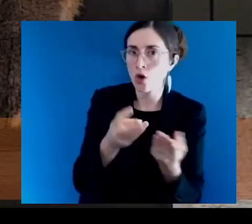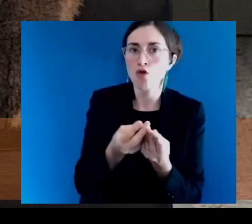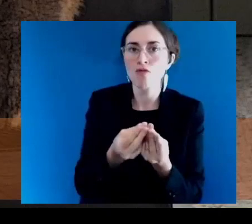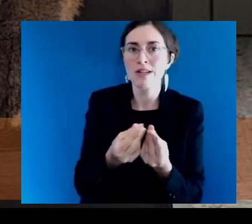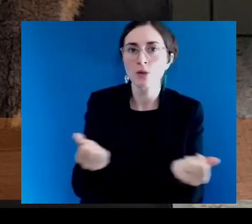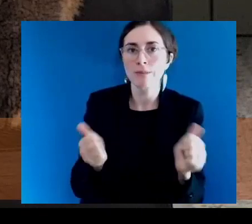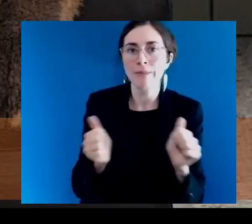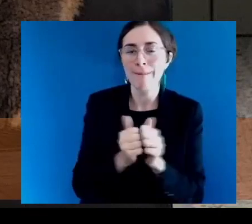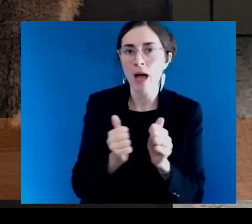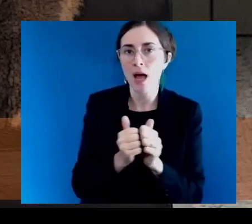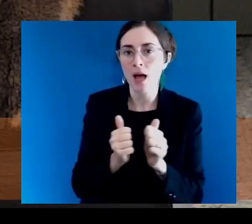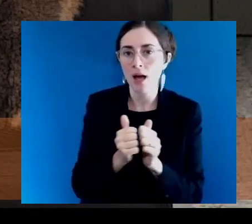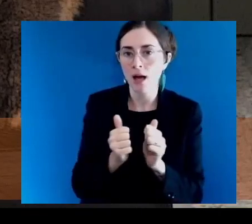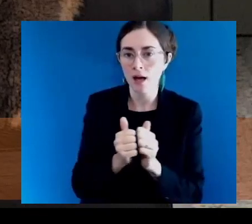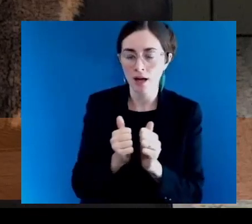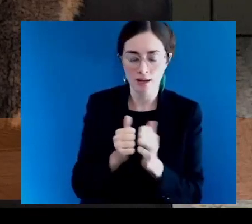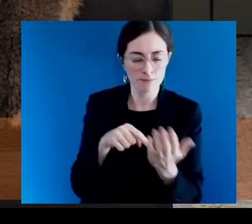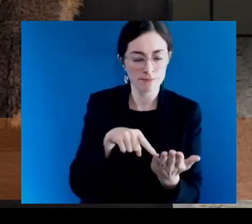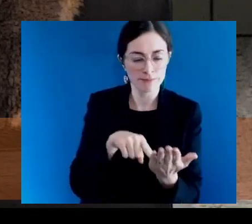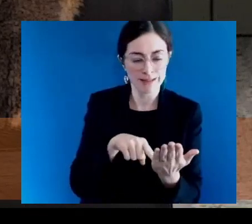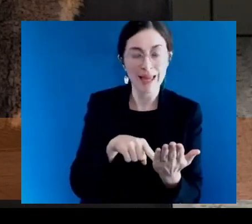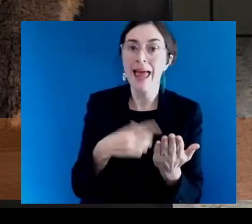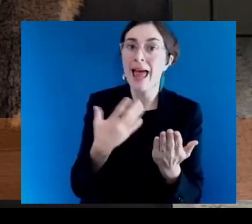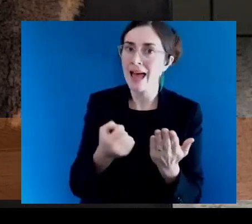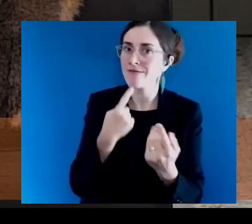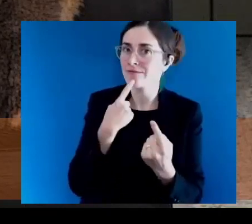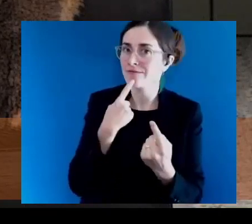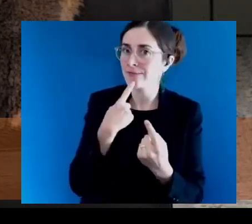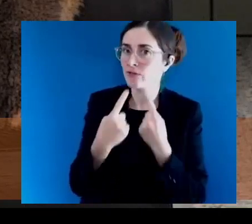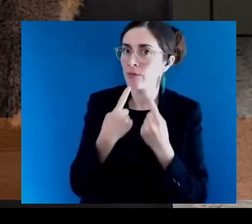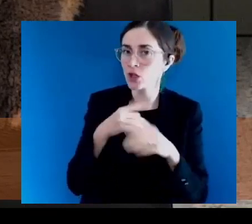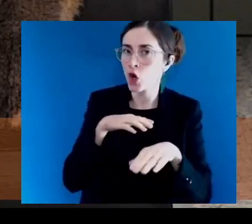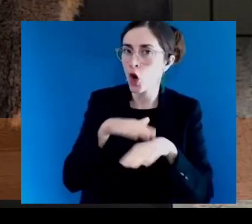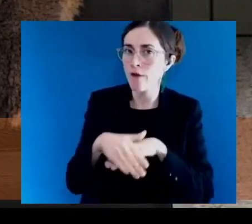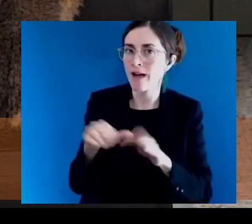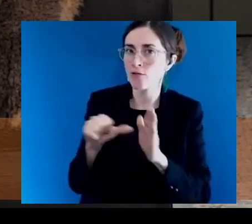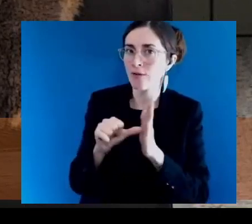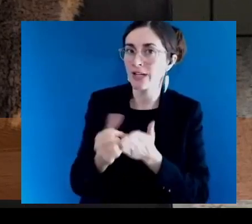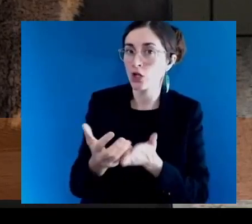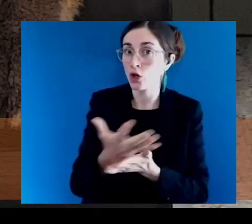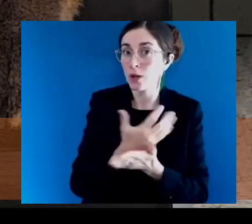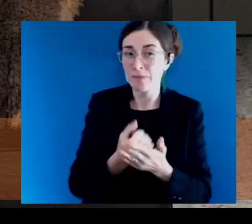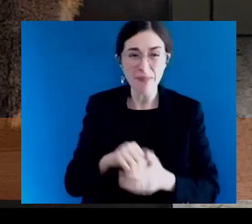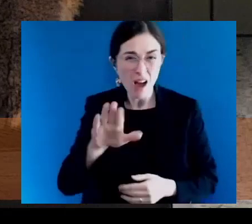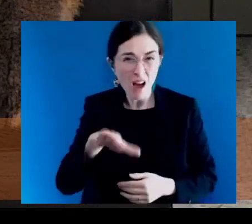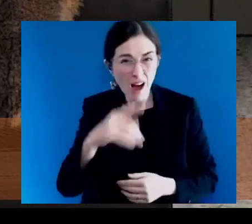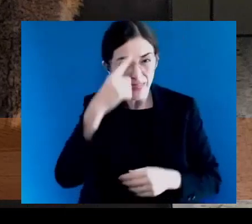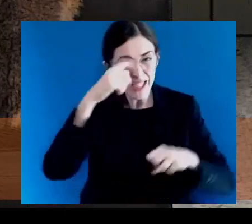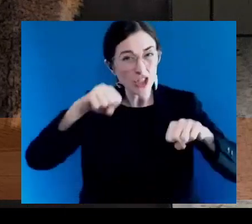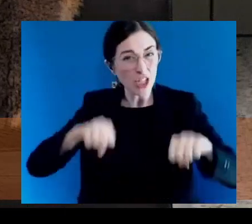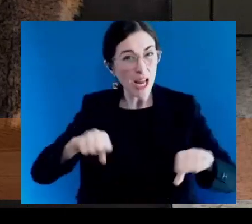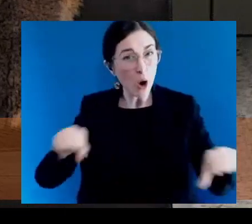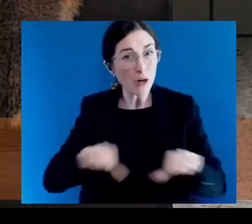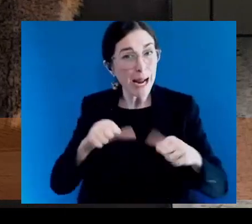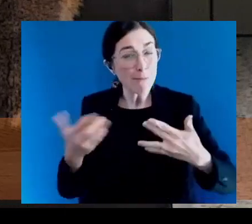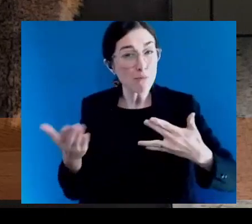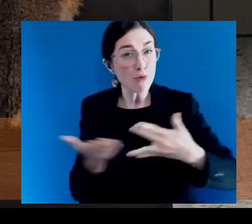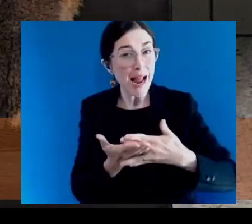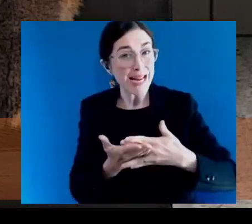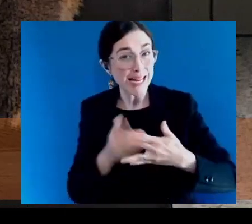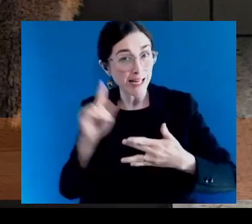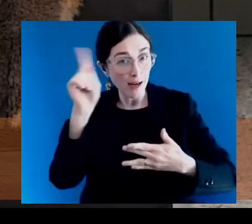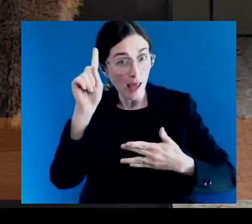and the details of the revenue set out in that. But I was going to suggest, Chair, that we have a short break before picking up